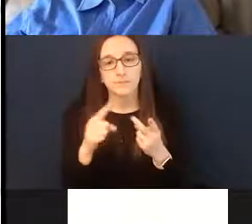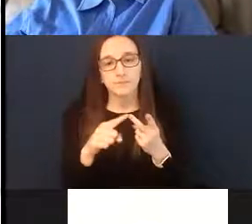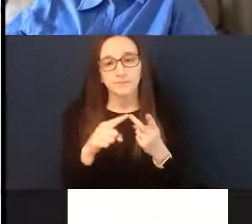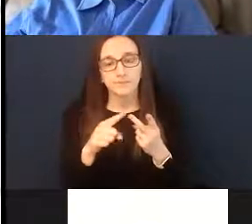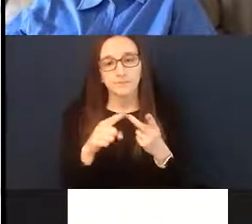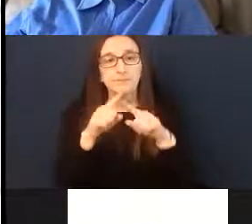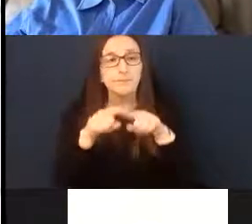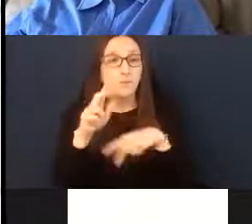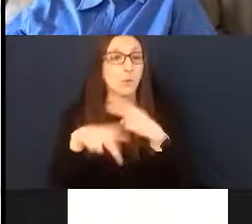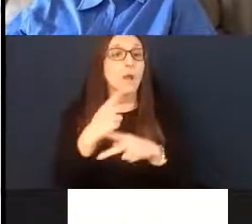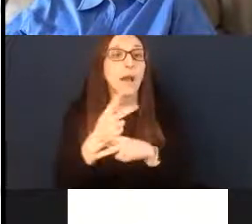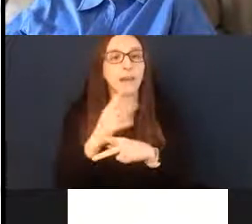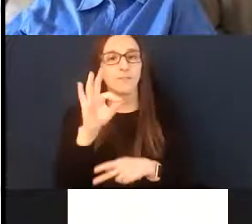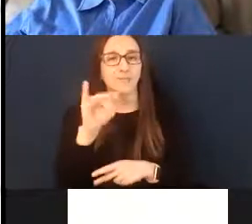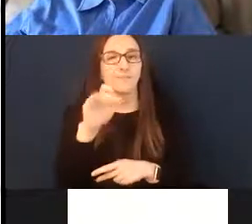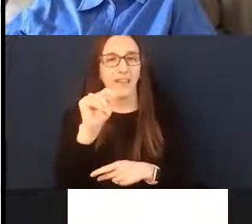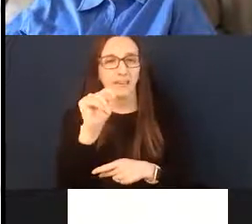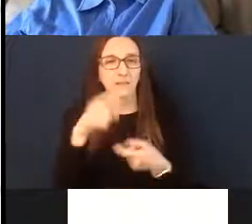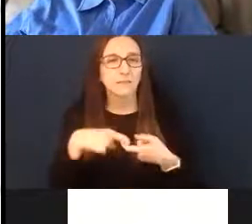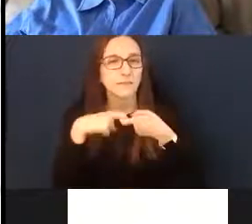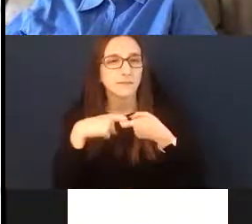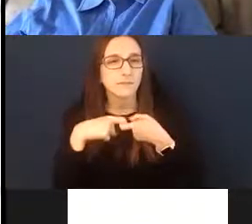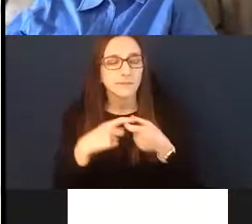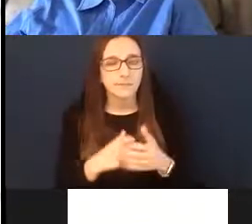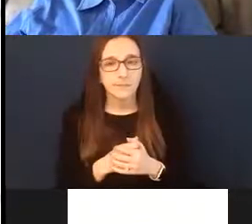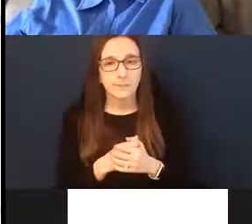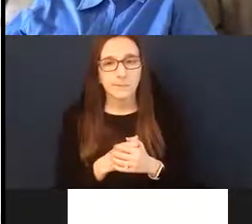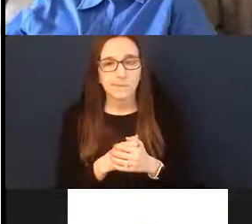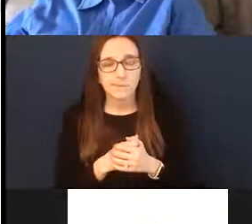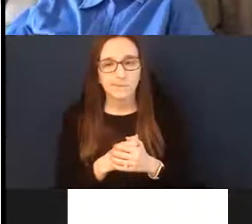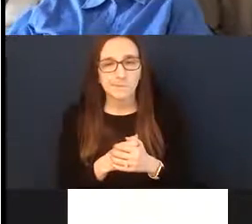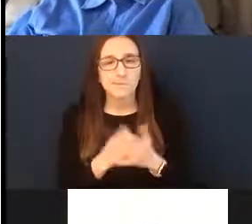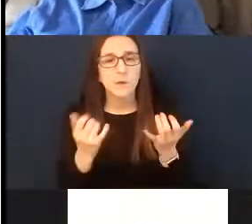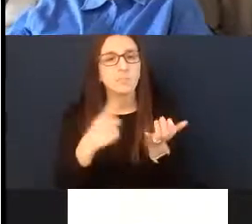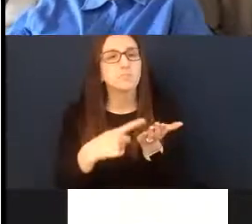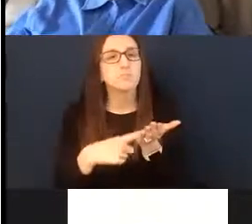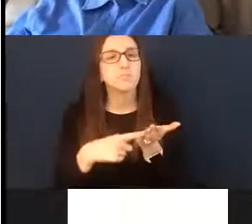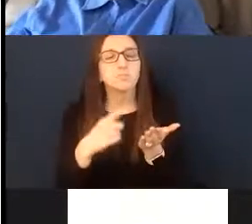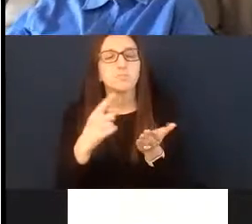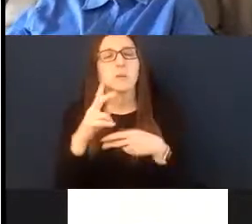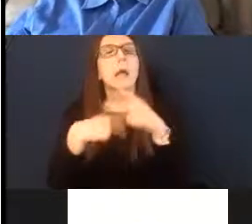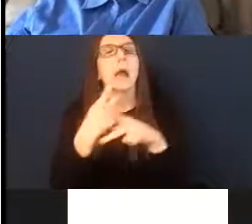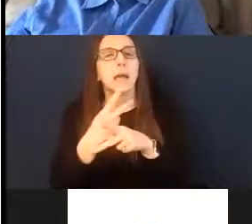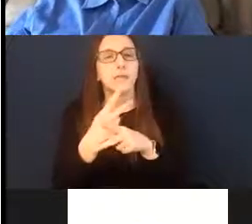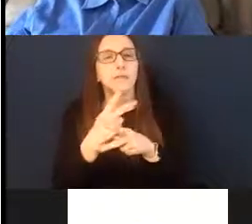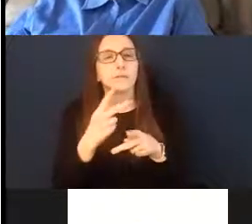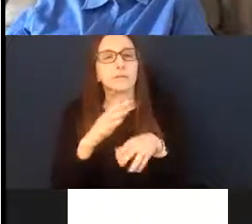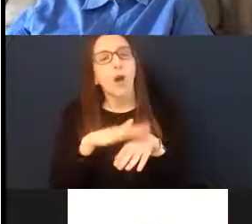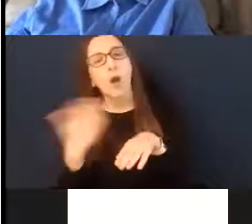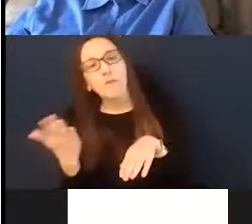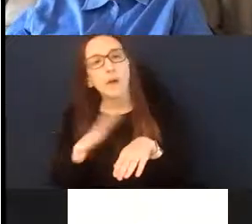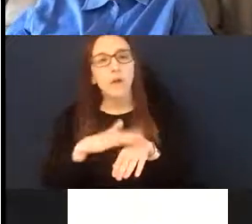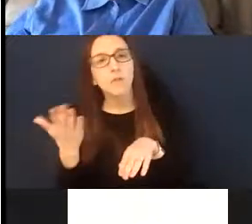what type that you are doing. So next, we're gonna kind of go over the different types of intermittent fasting that is